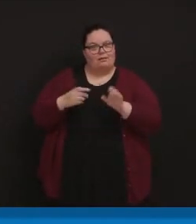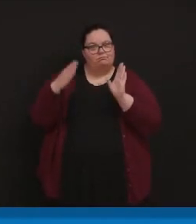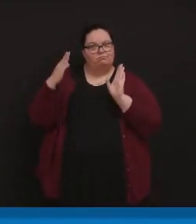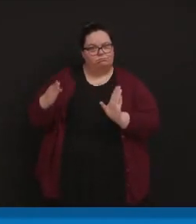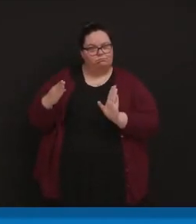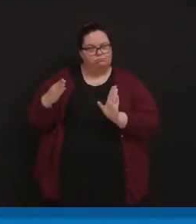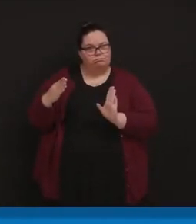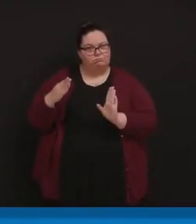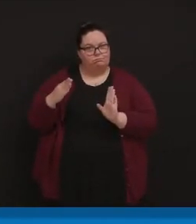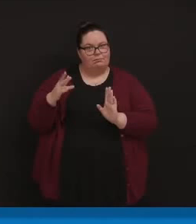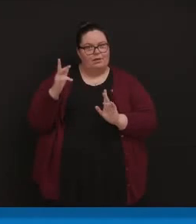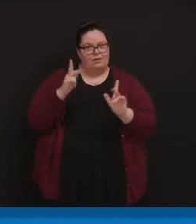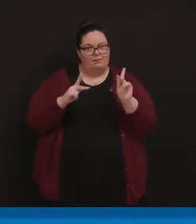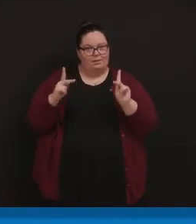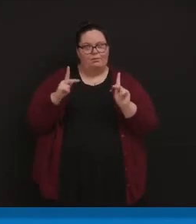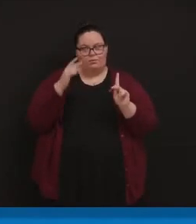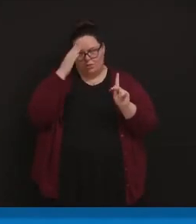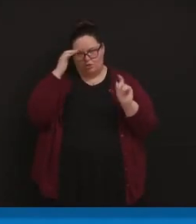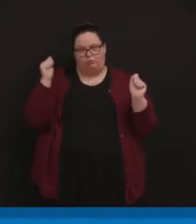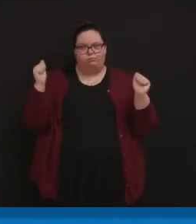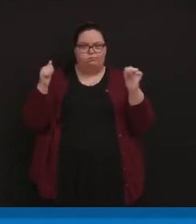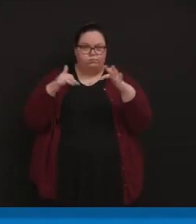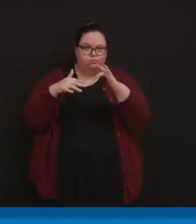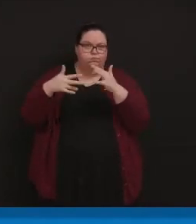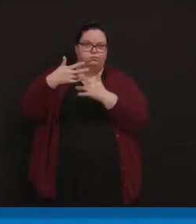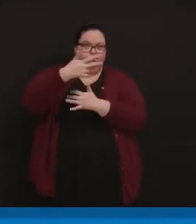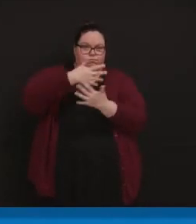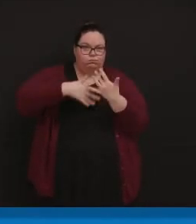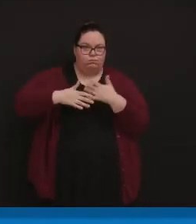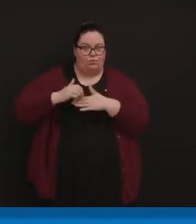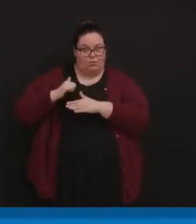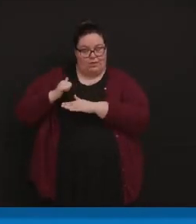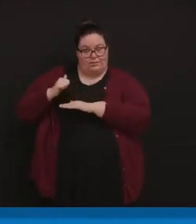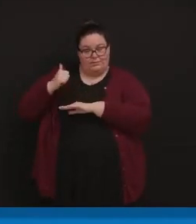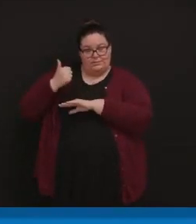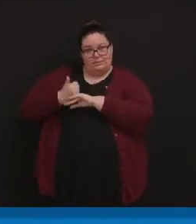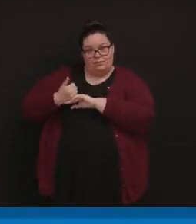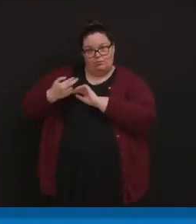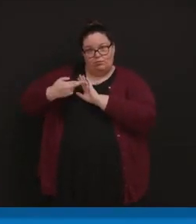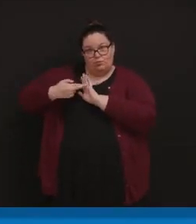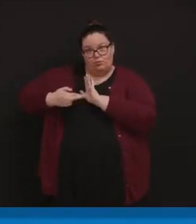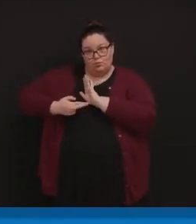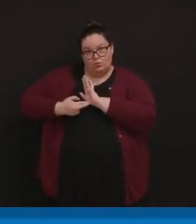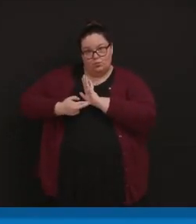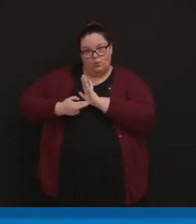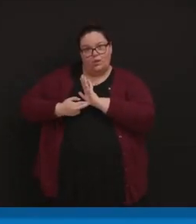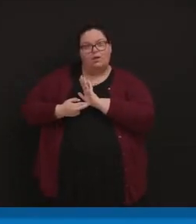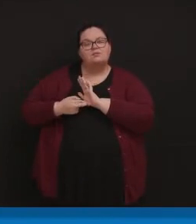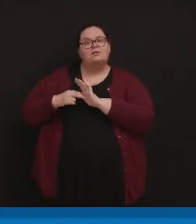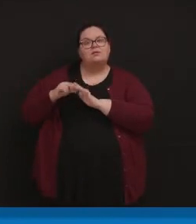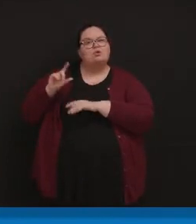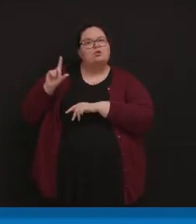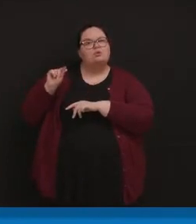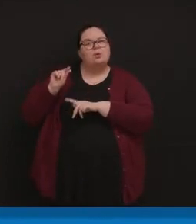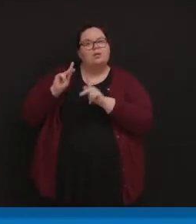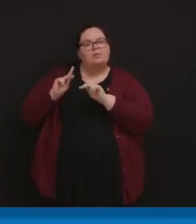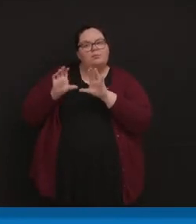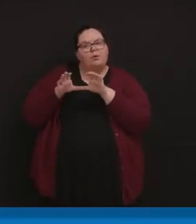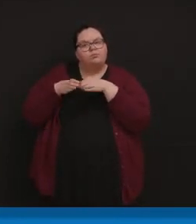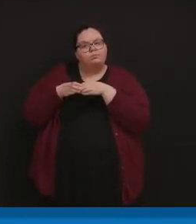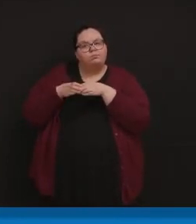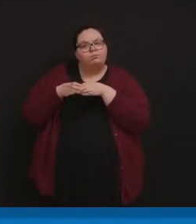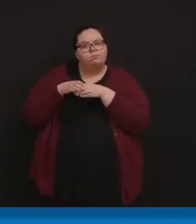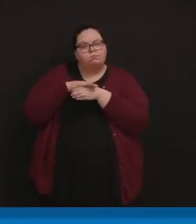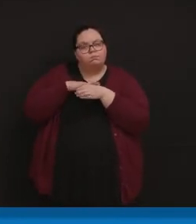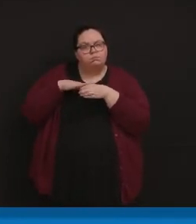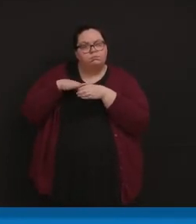is that there were people that were going to gather. And while we had set a number of 20 as the maximum to gather,